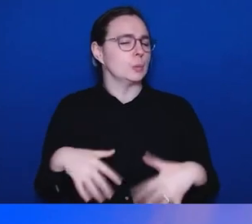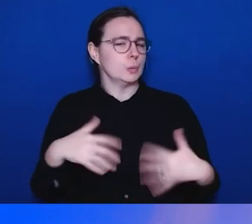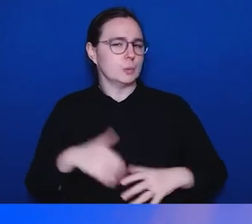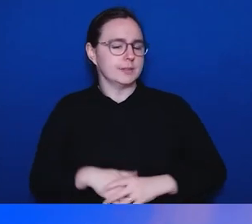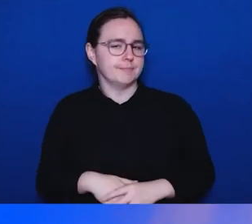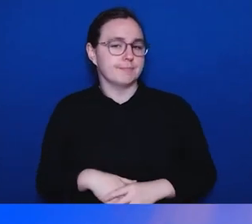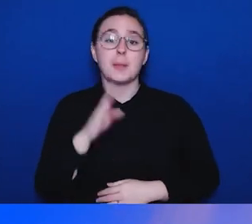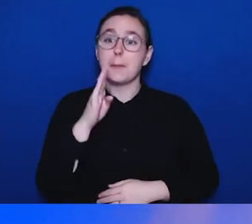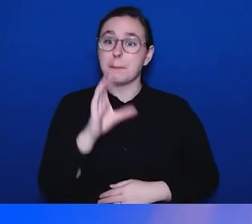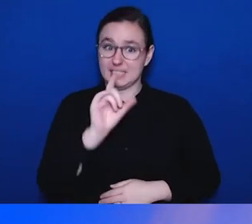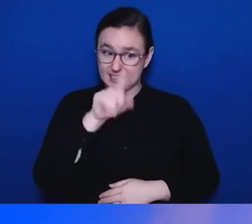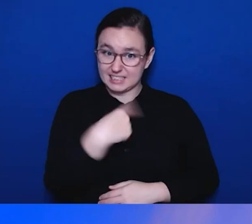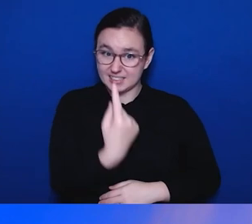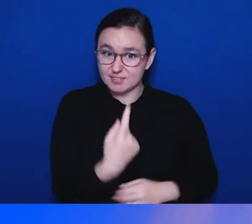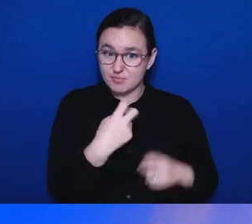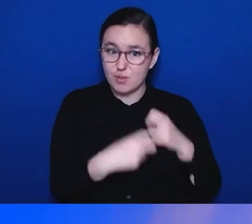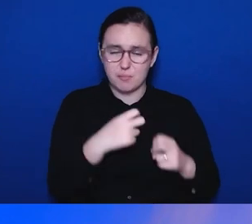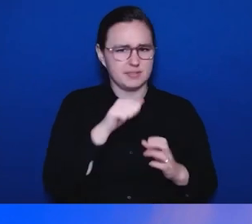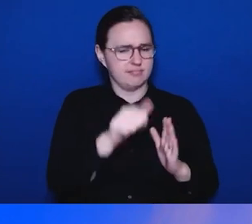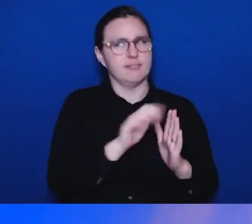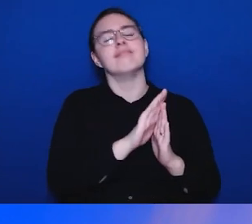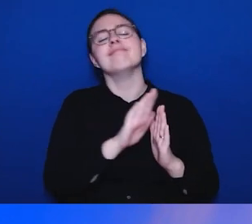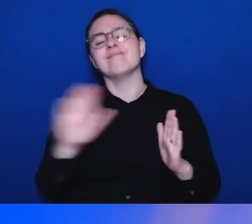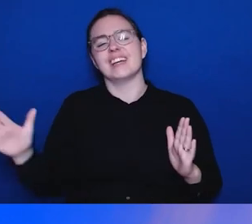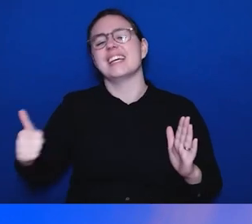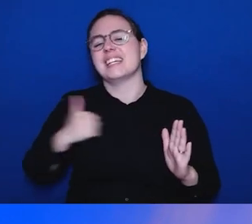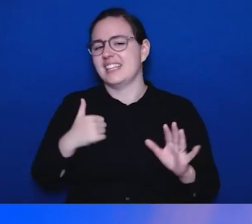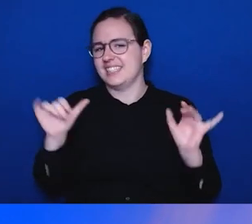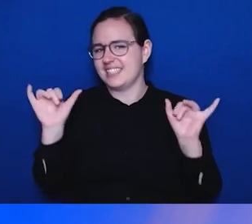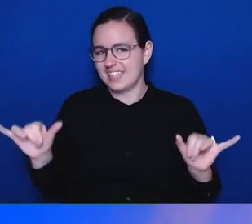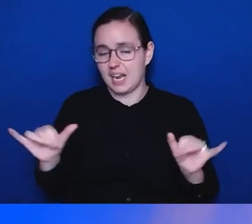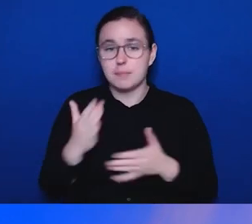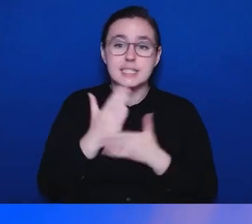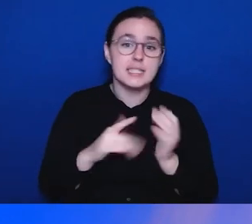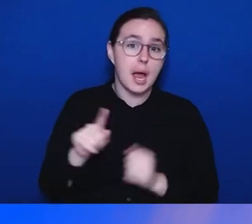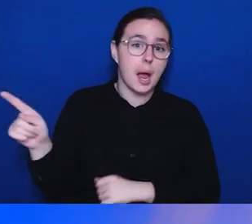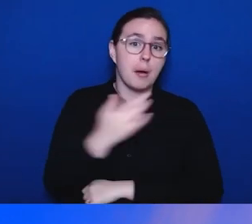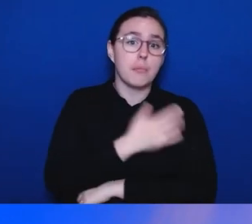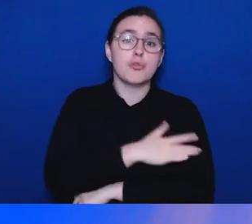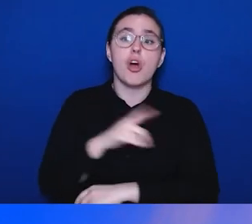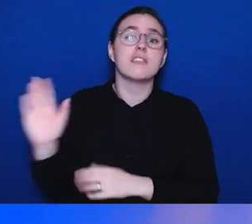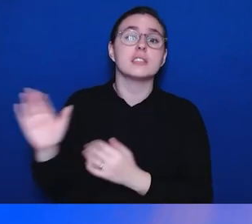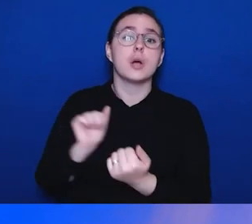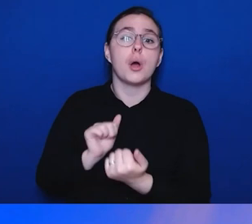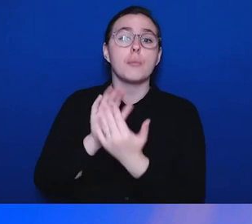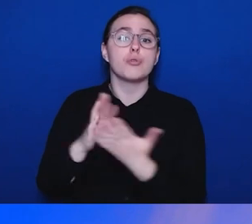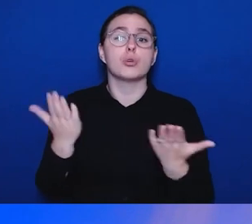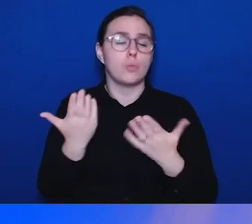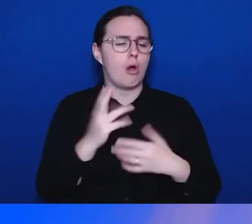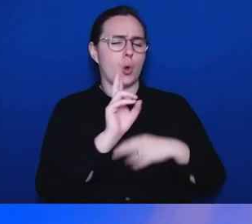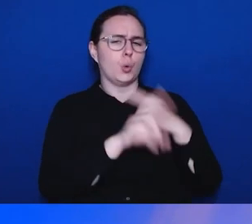unique to British Columbia. These are challenges that are being felt by people across Canada. But as we've seen in other